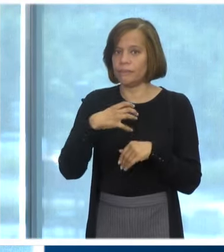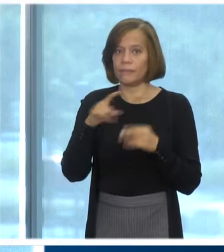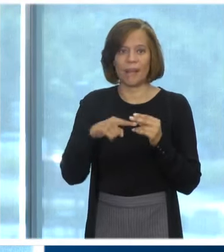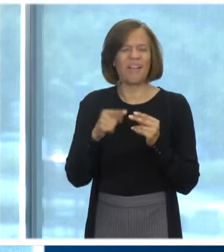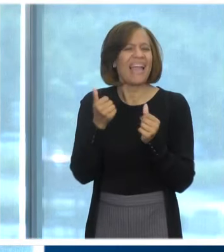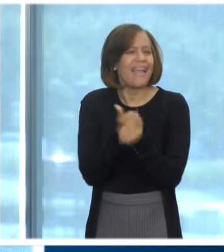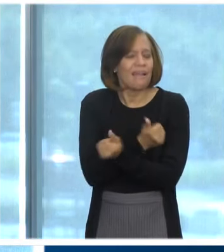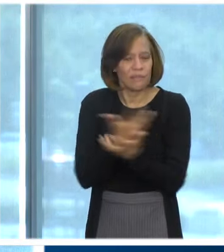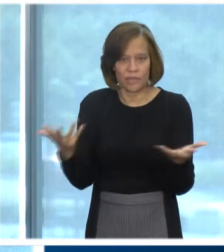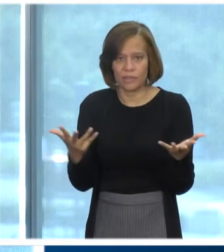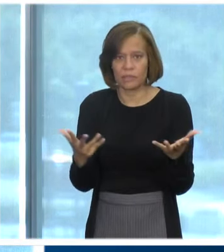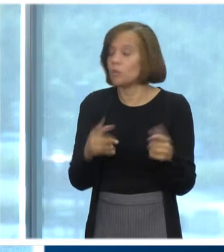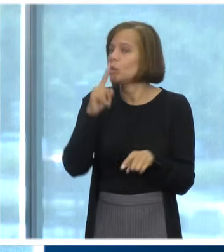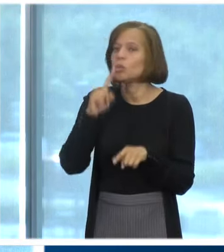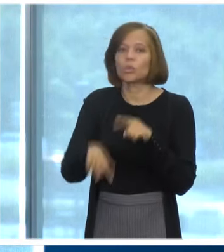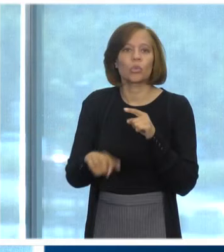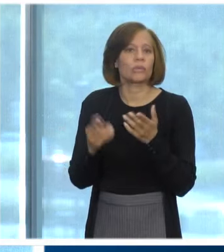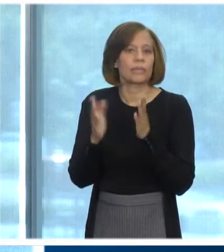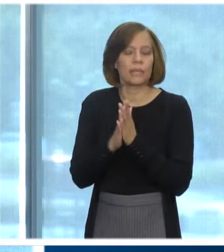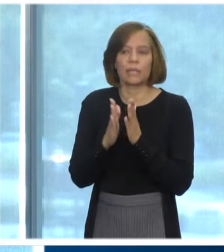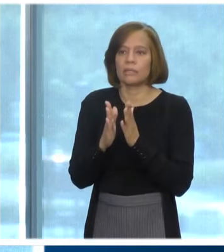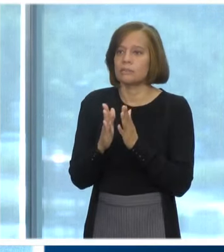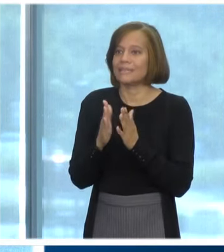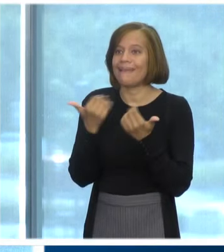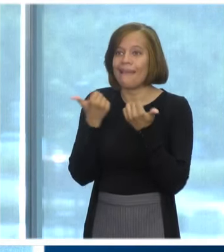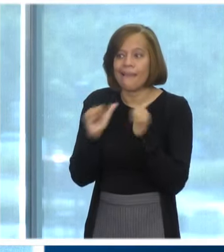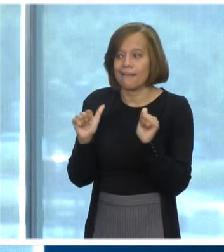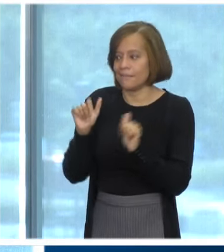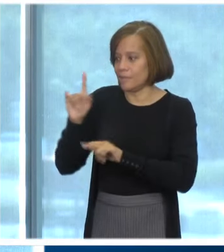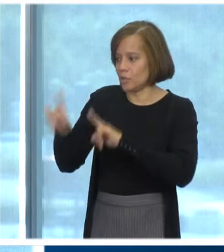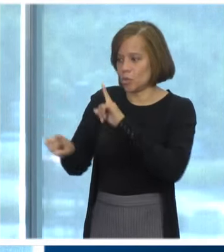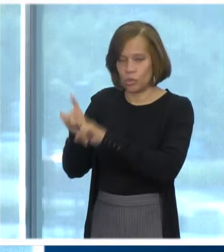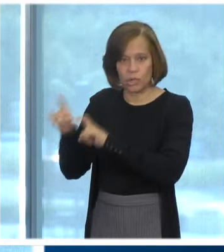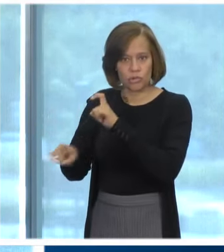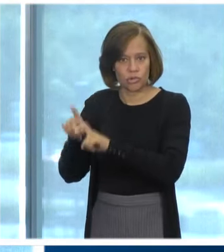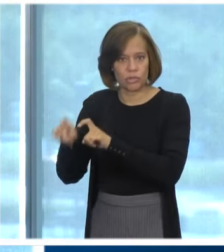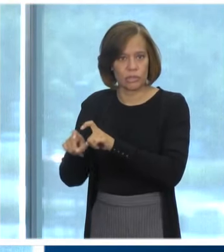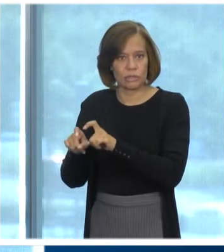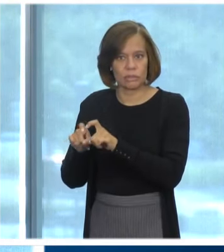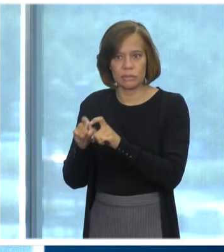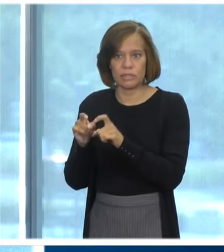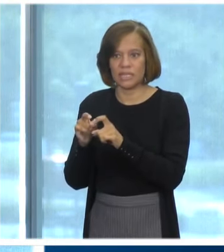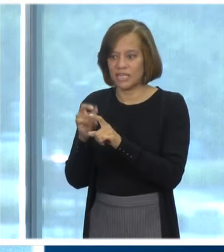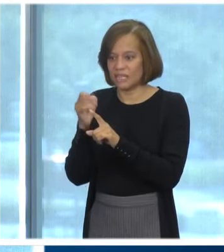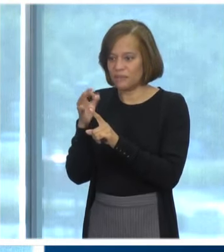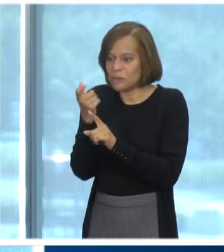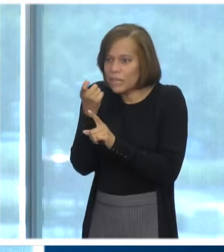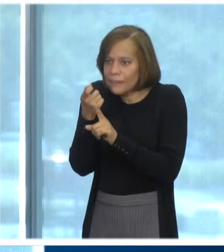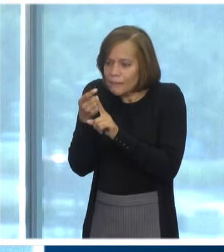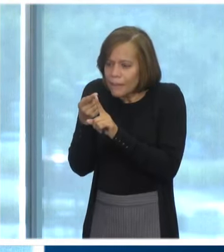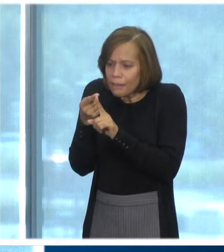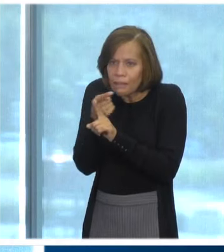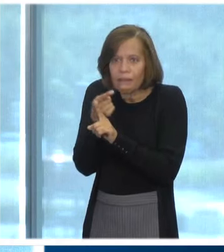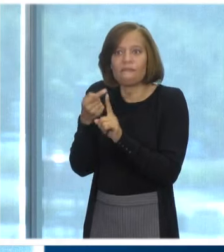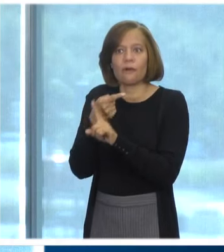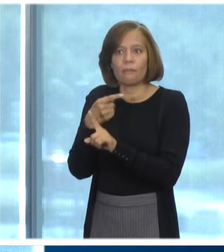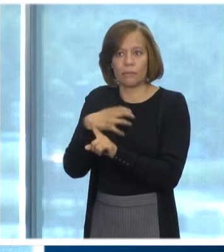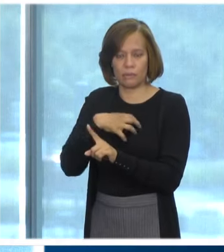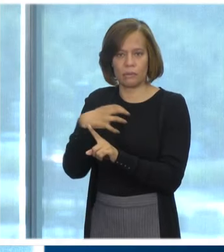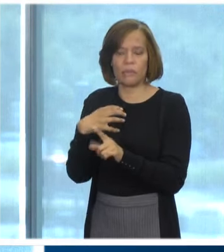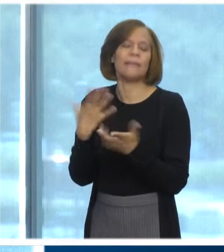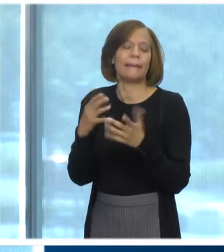not allowed to ask questions outside the scope of those allegations. So in a situation like this, where we